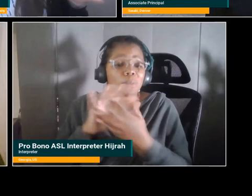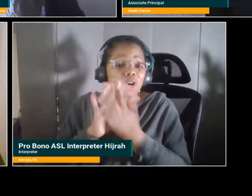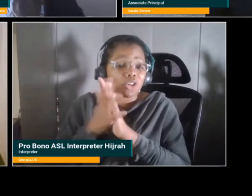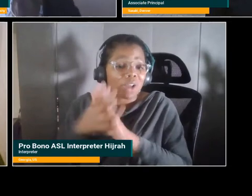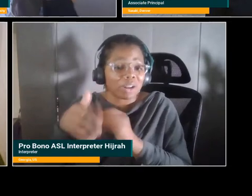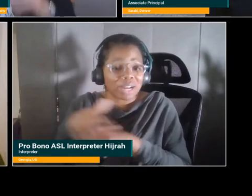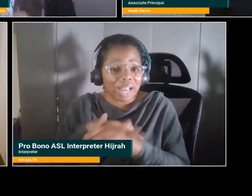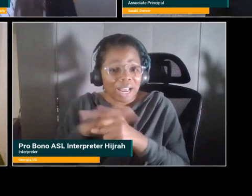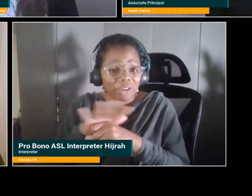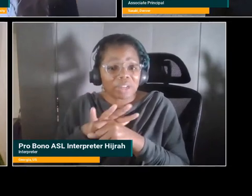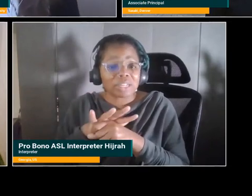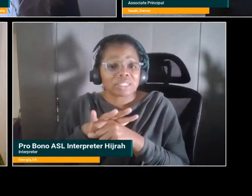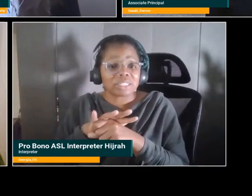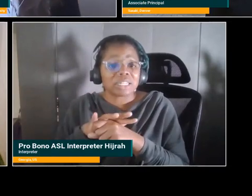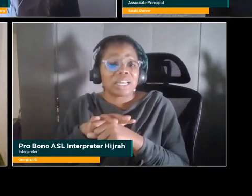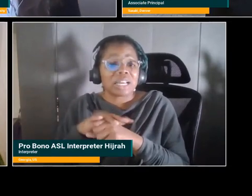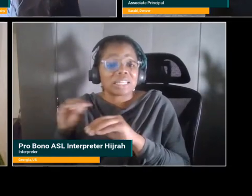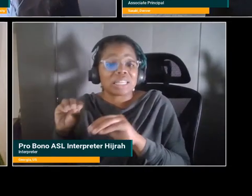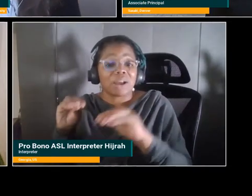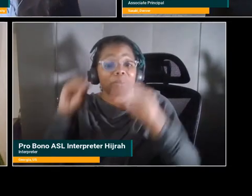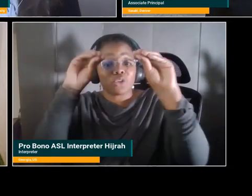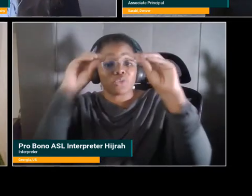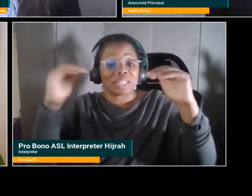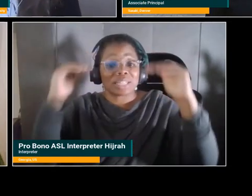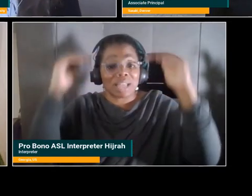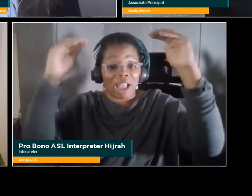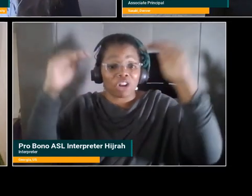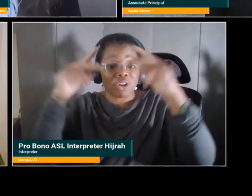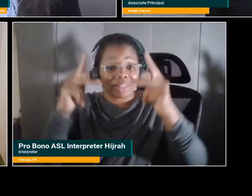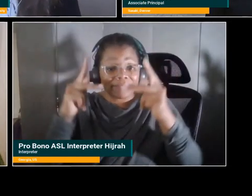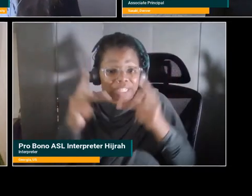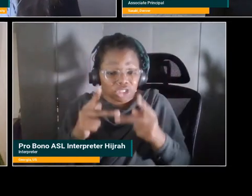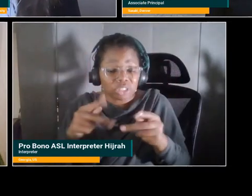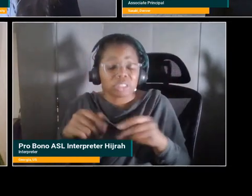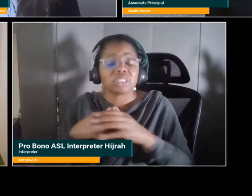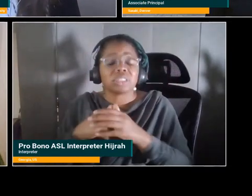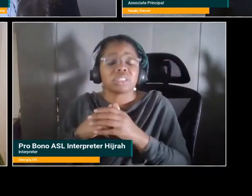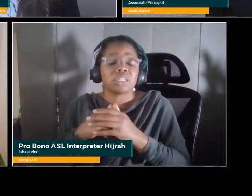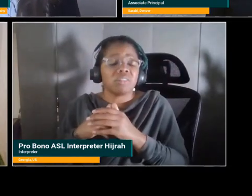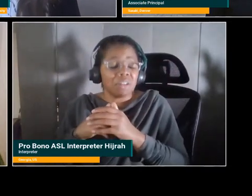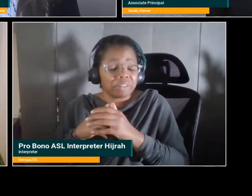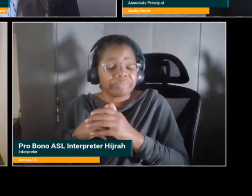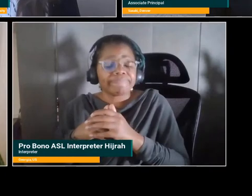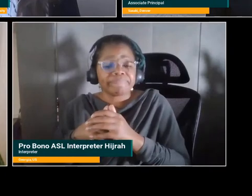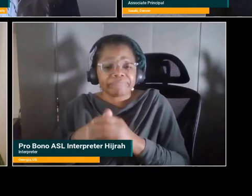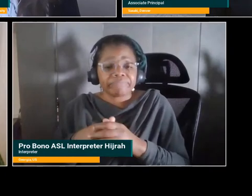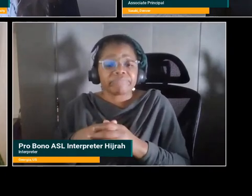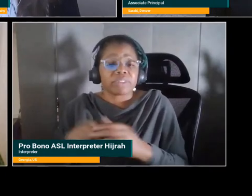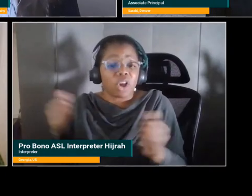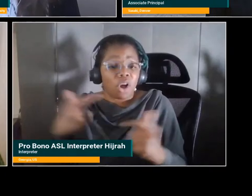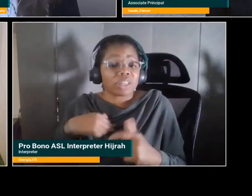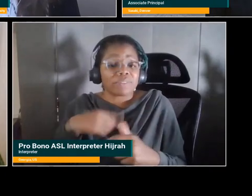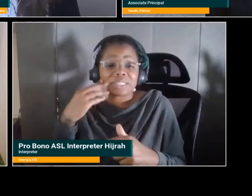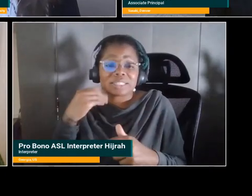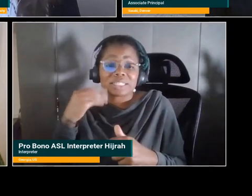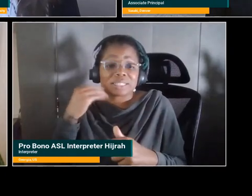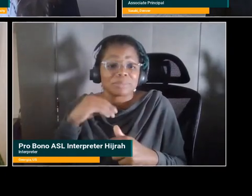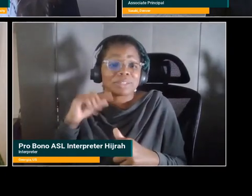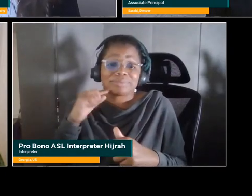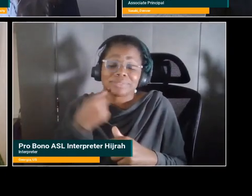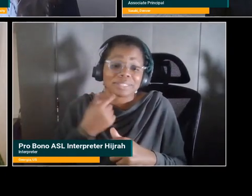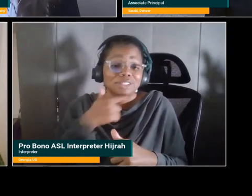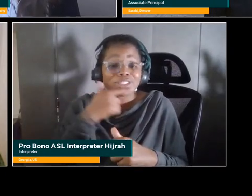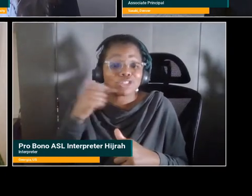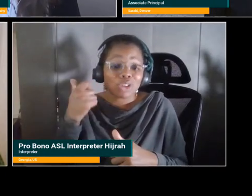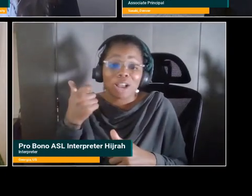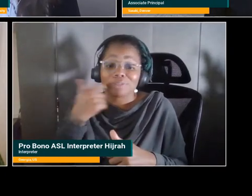that are moving up to higher elevations, you know, we all experienced the extreme drought this